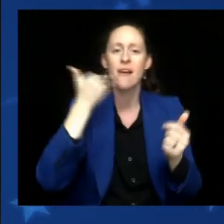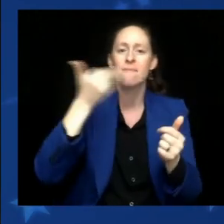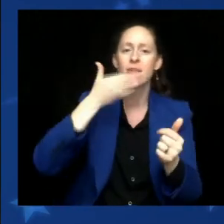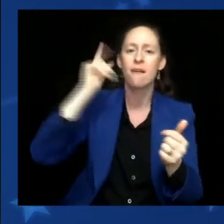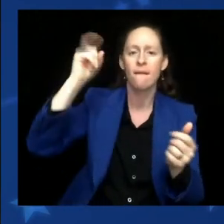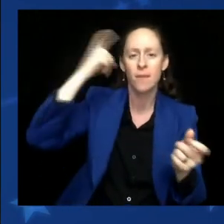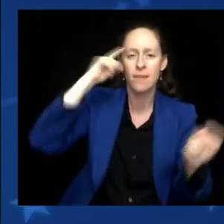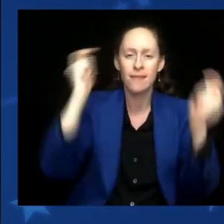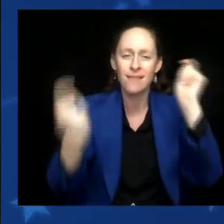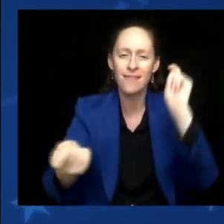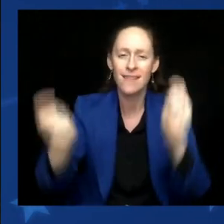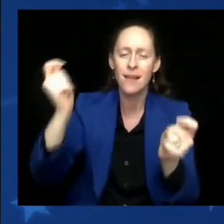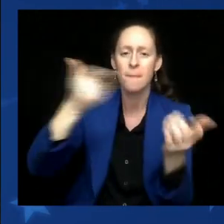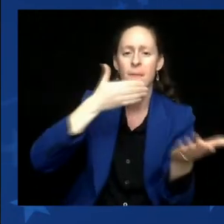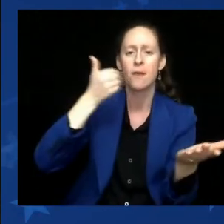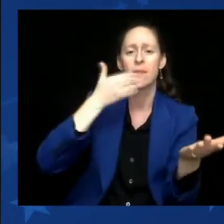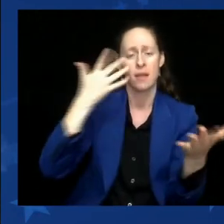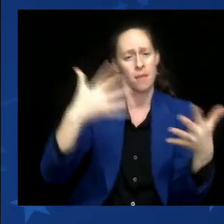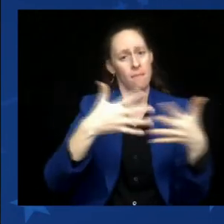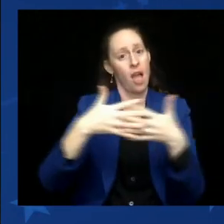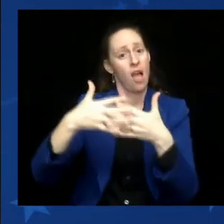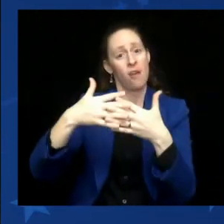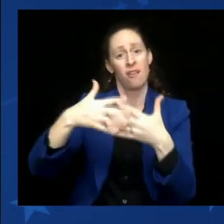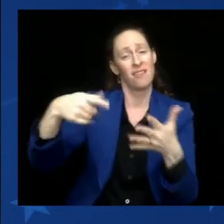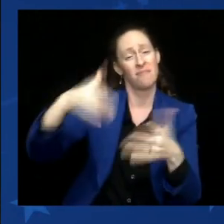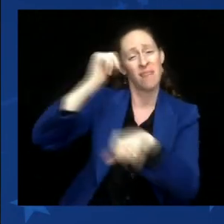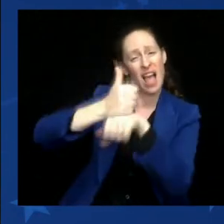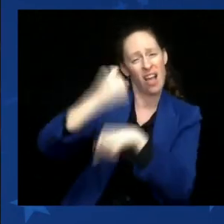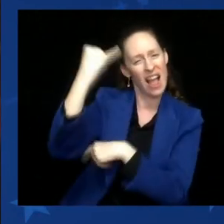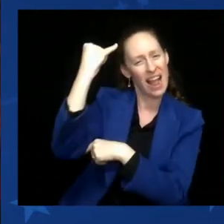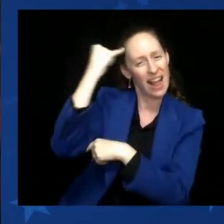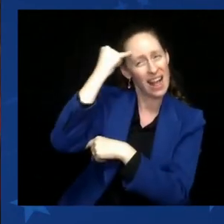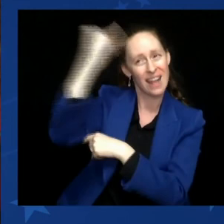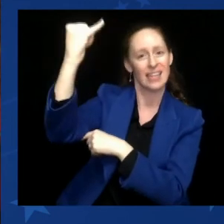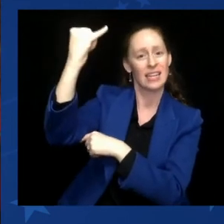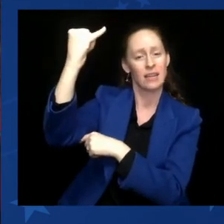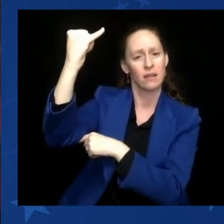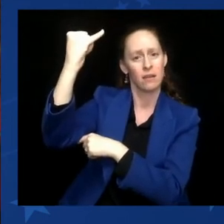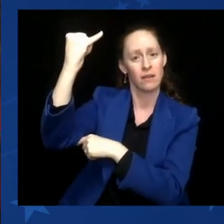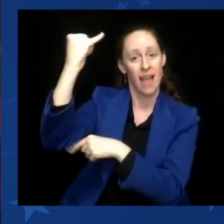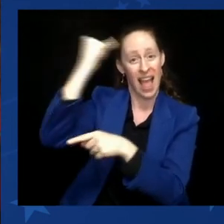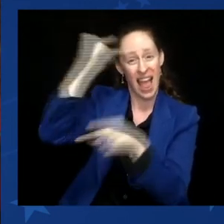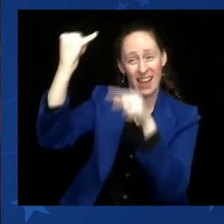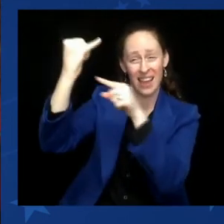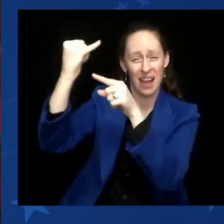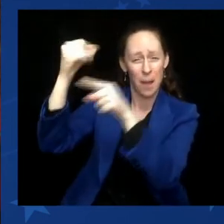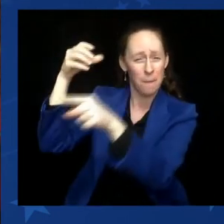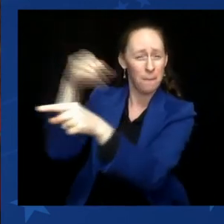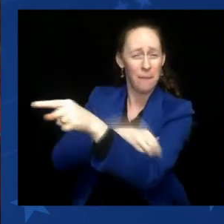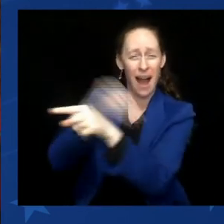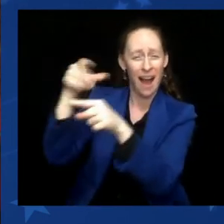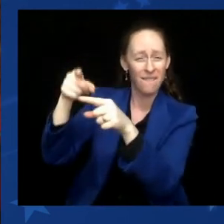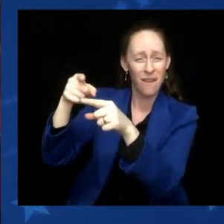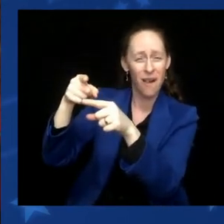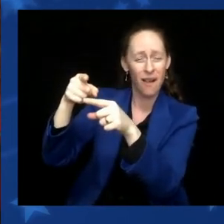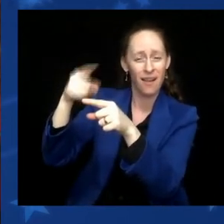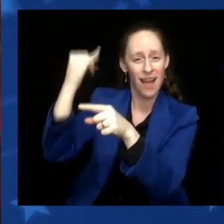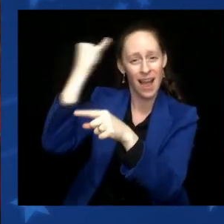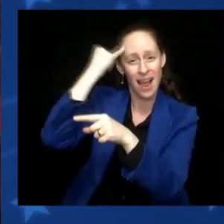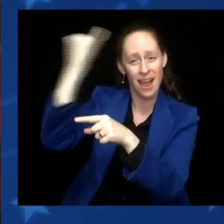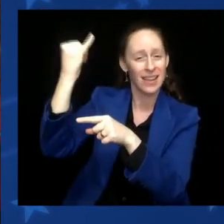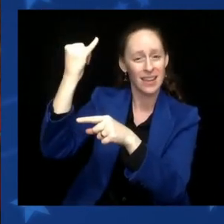of the world, and it beats in the hearts of the people of this country. It beats in all our hearts. It unites